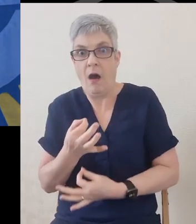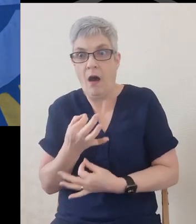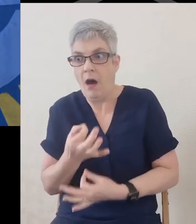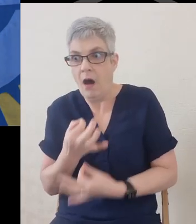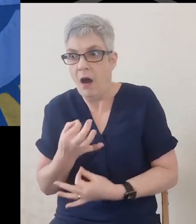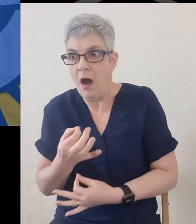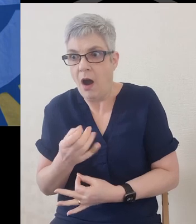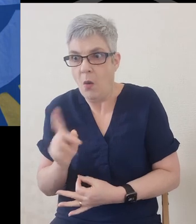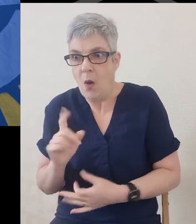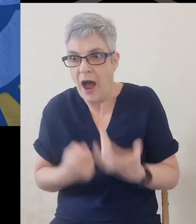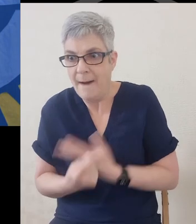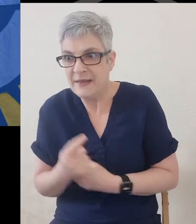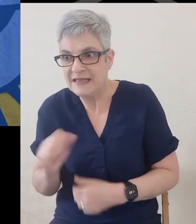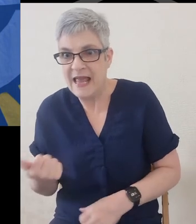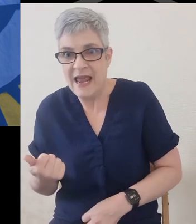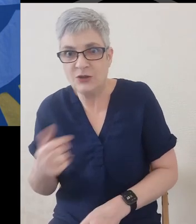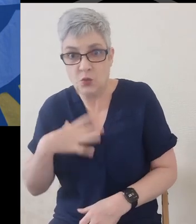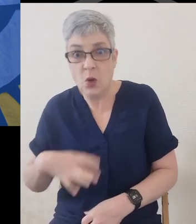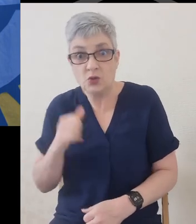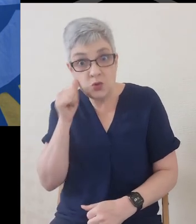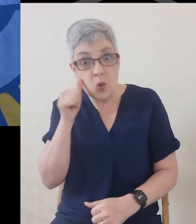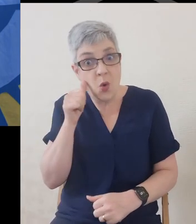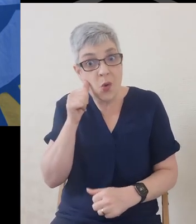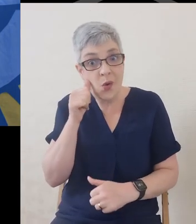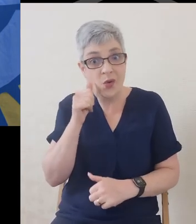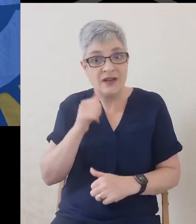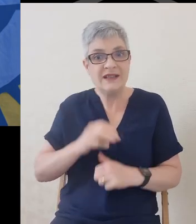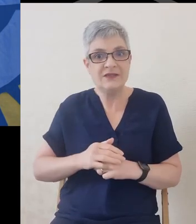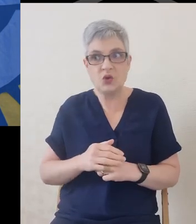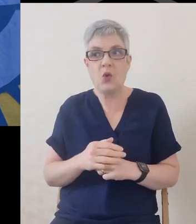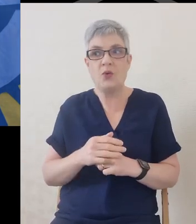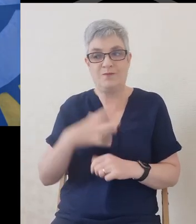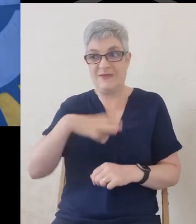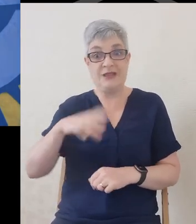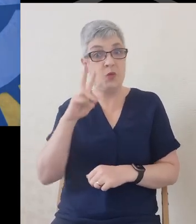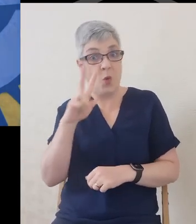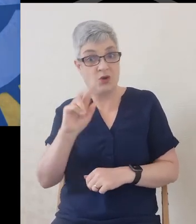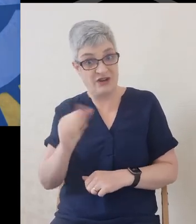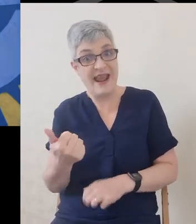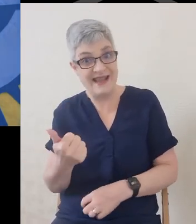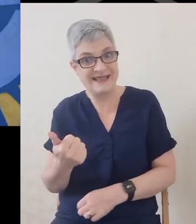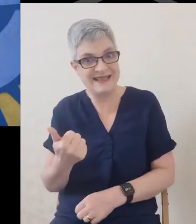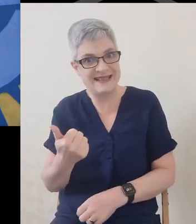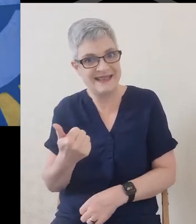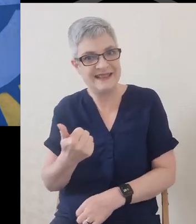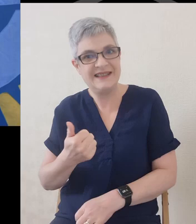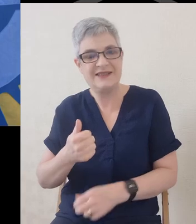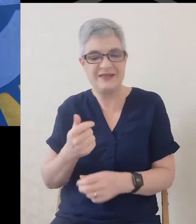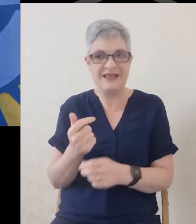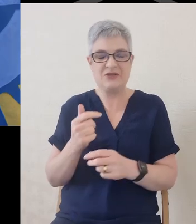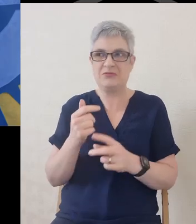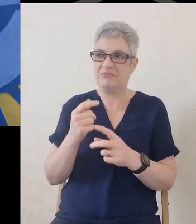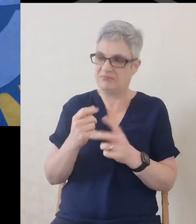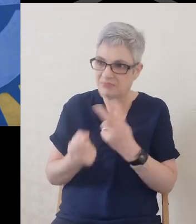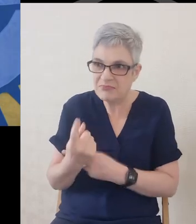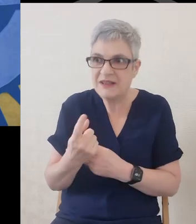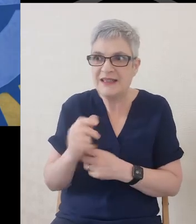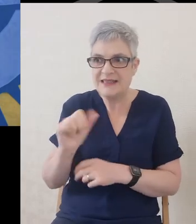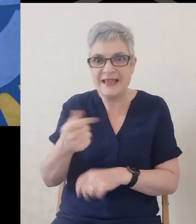suddenly thrown at you, and so that you think, well, what happens next? And I need to watch the next episode. I need to tune in